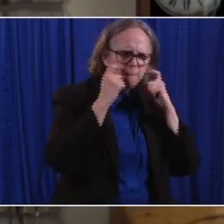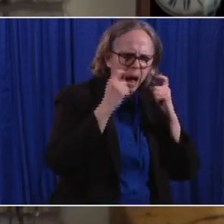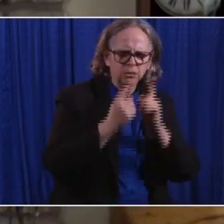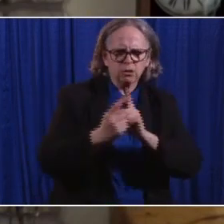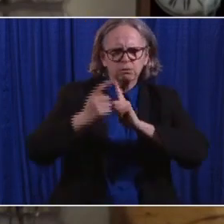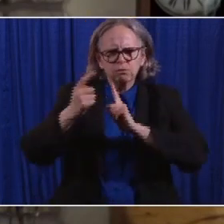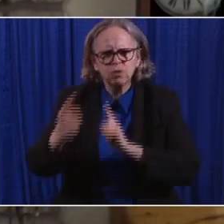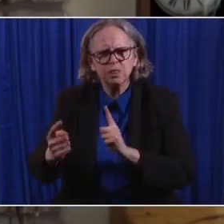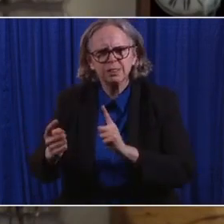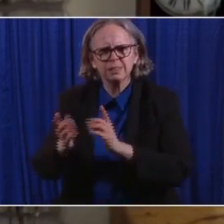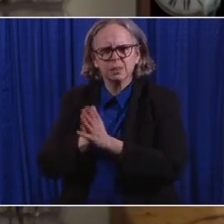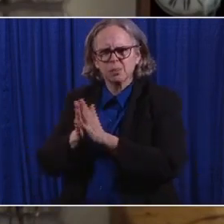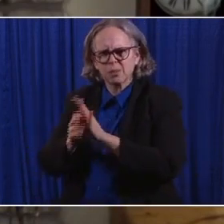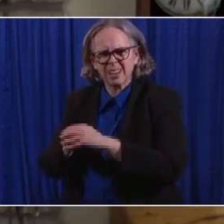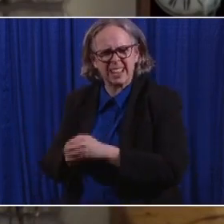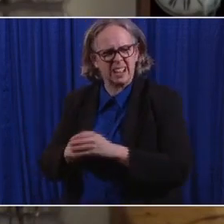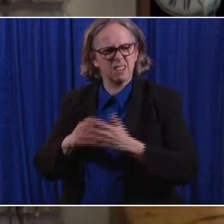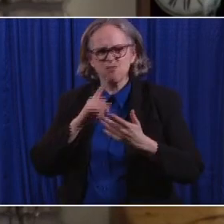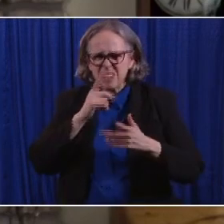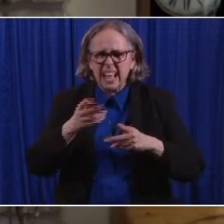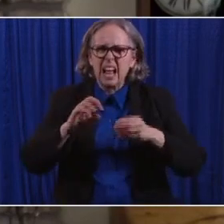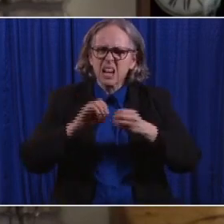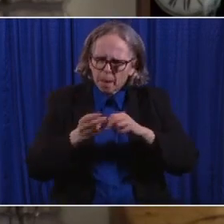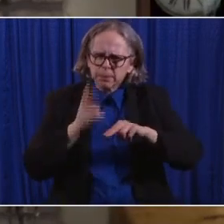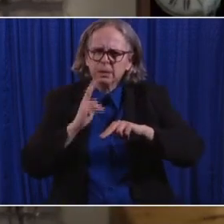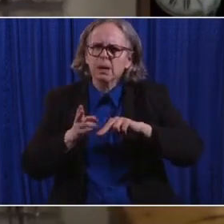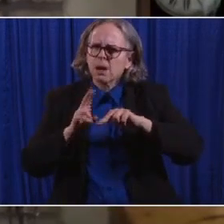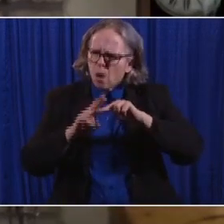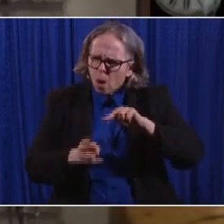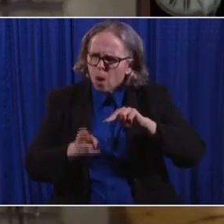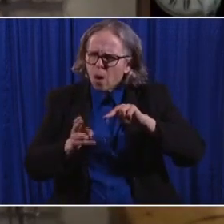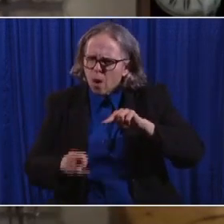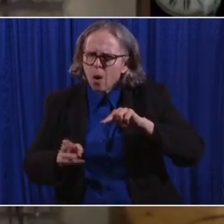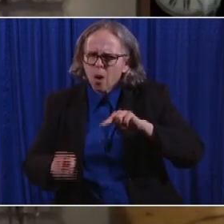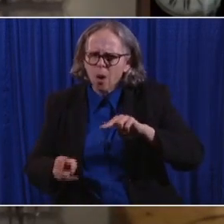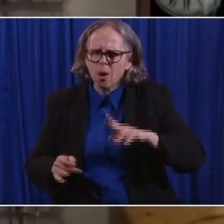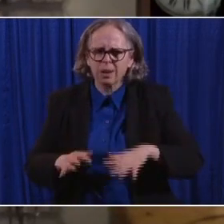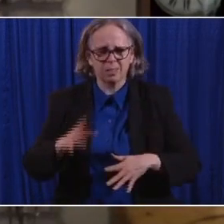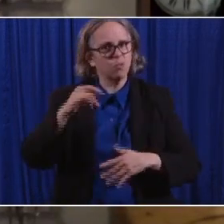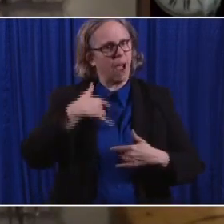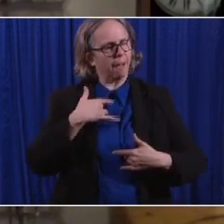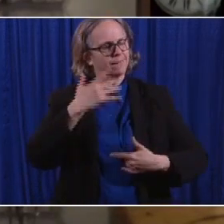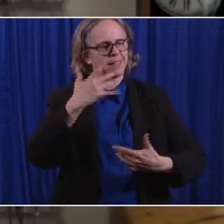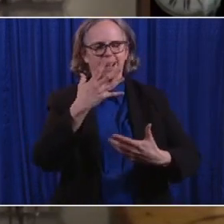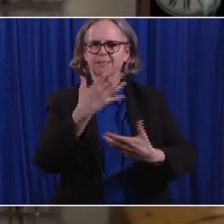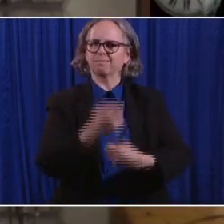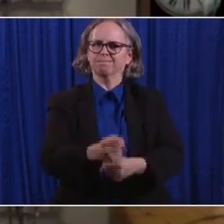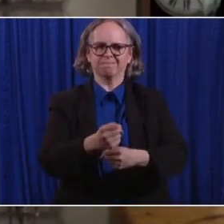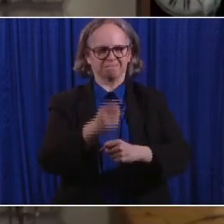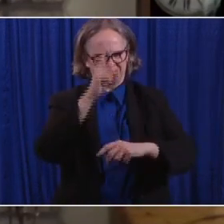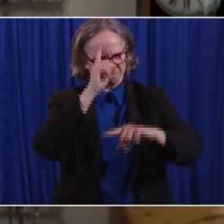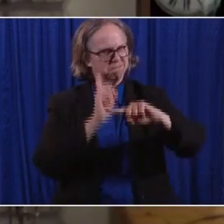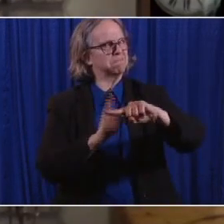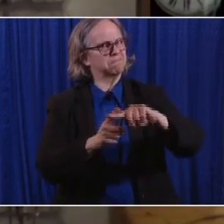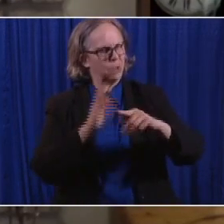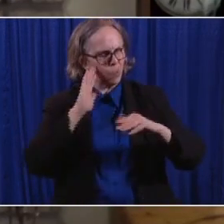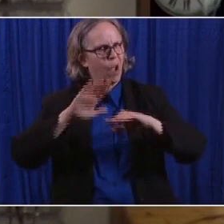number continues to come down, and I'm very, very hopeful that we will continue to see that